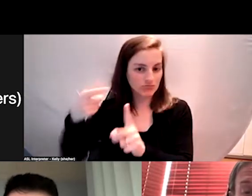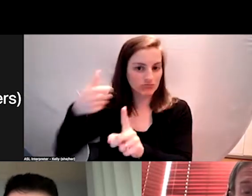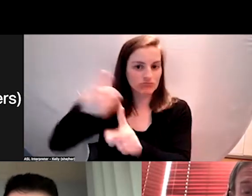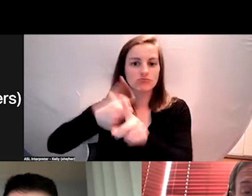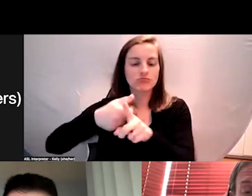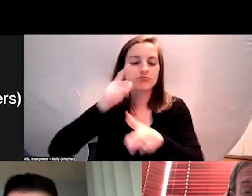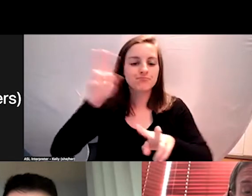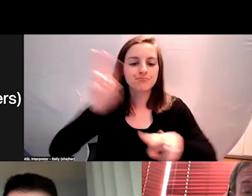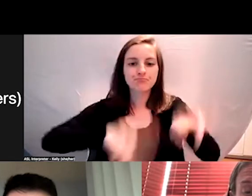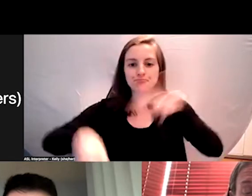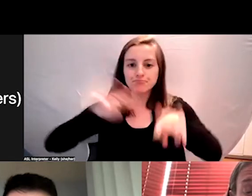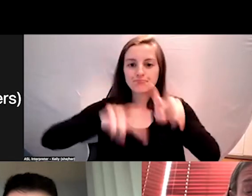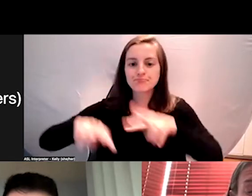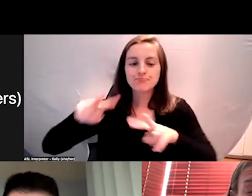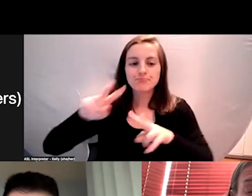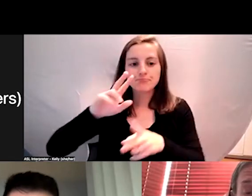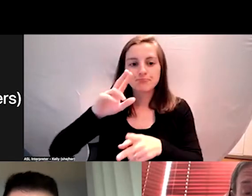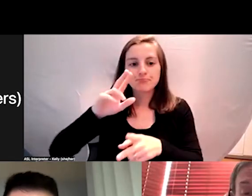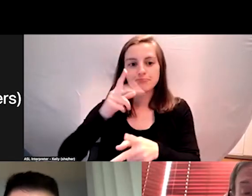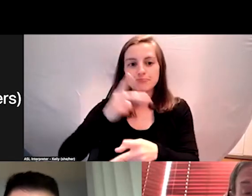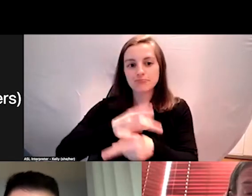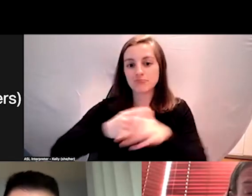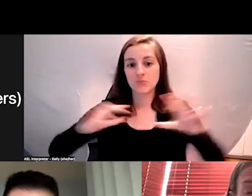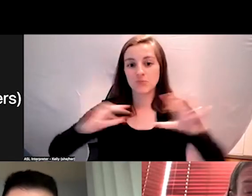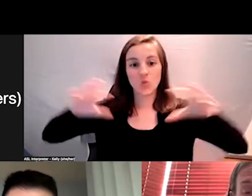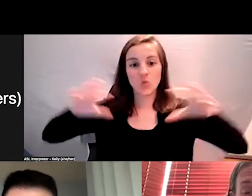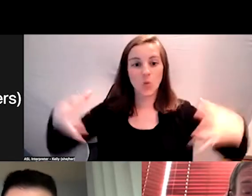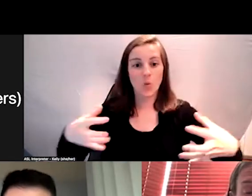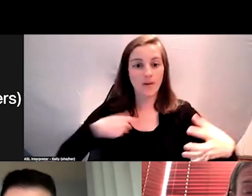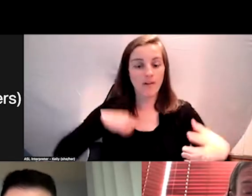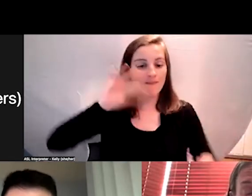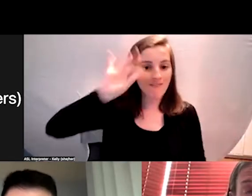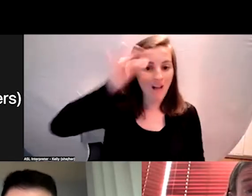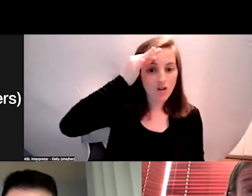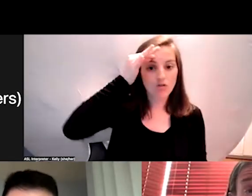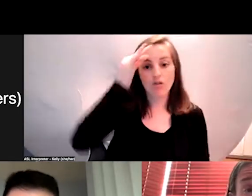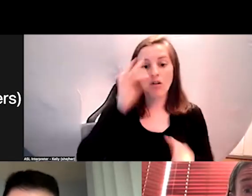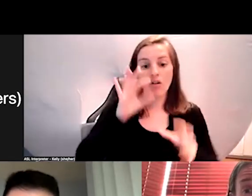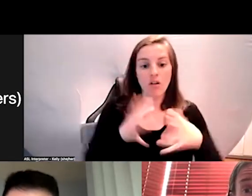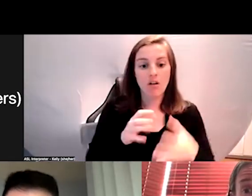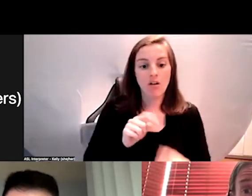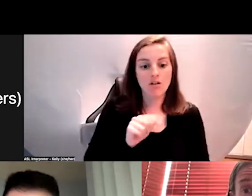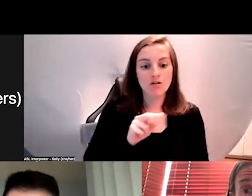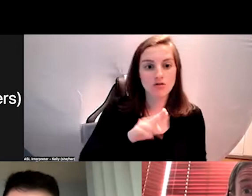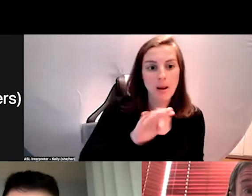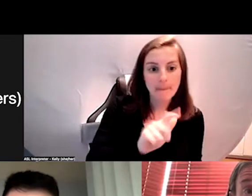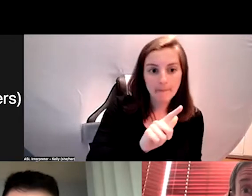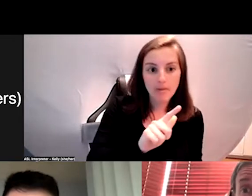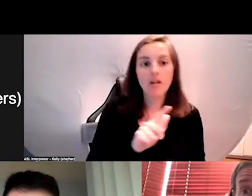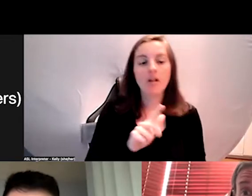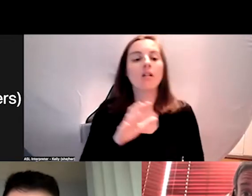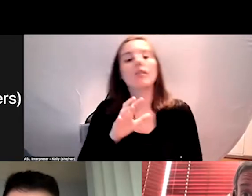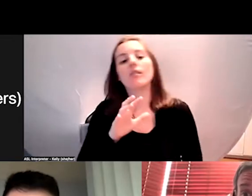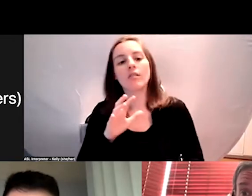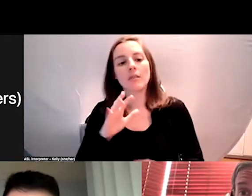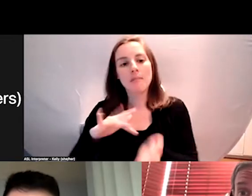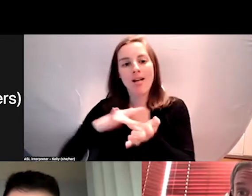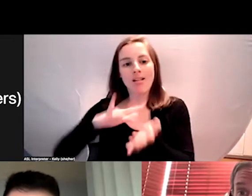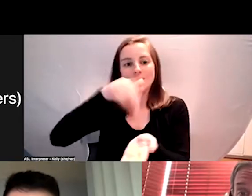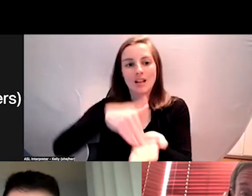oversees a group of federal, tribal, and urban medical centers for American Indian, Alaskan Native people.